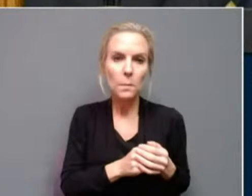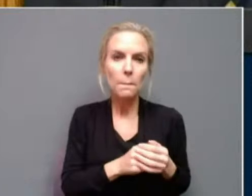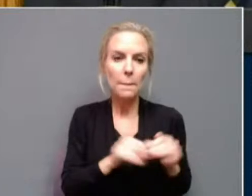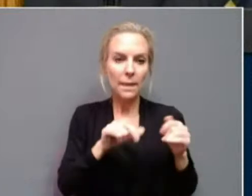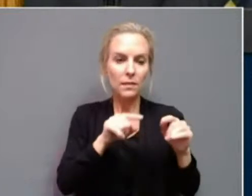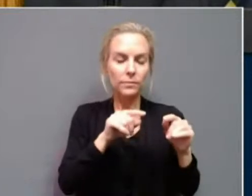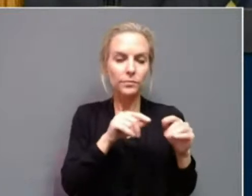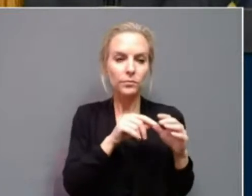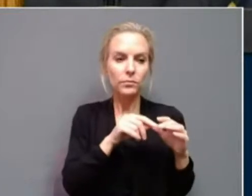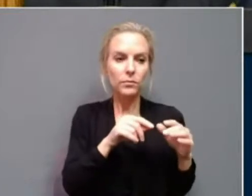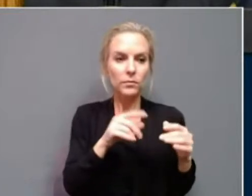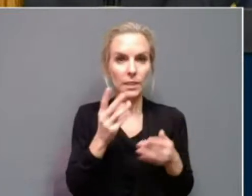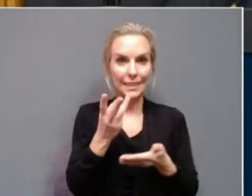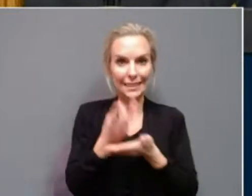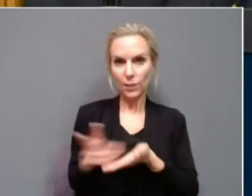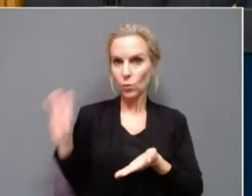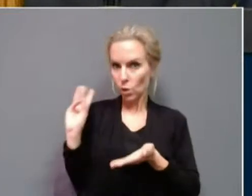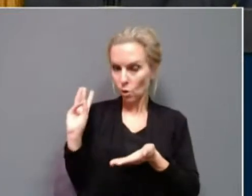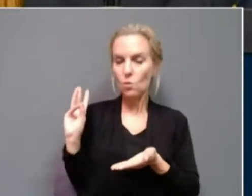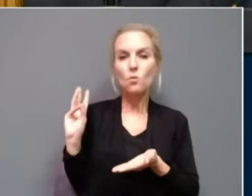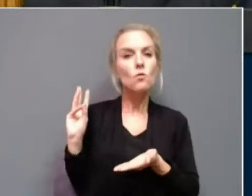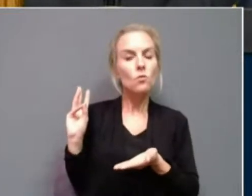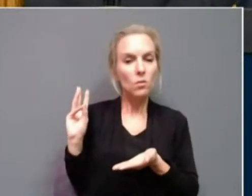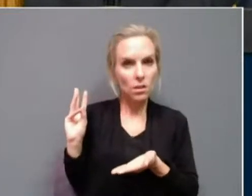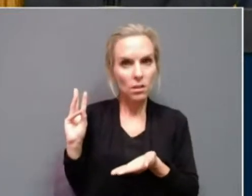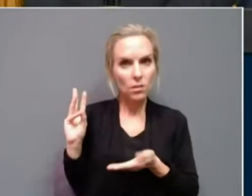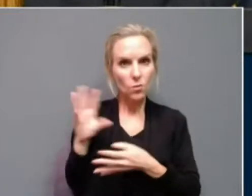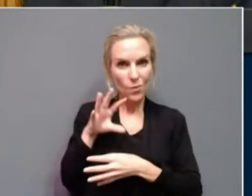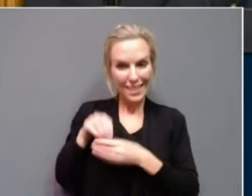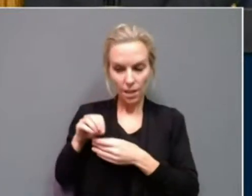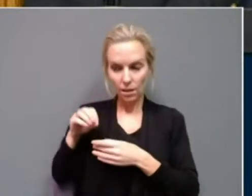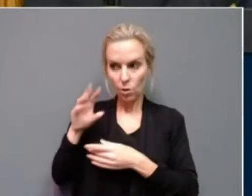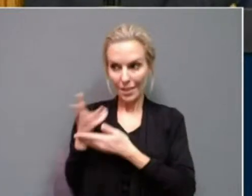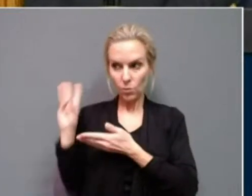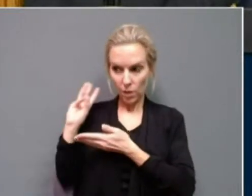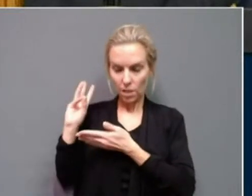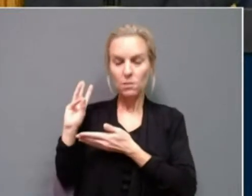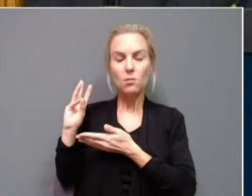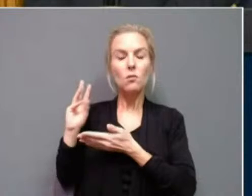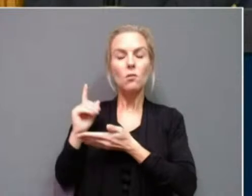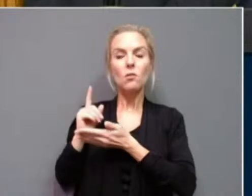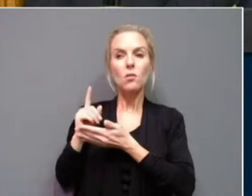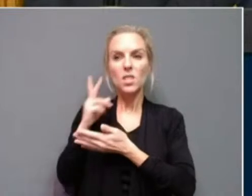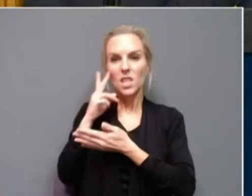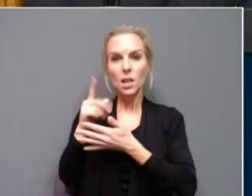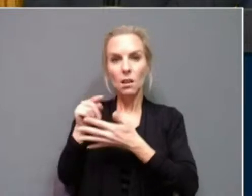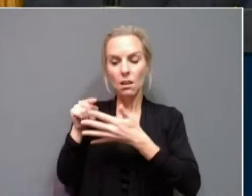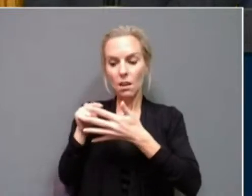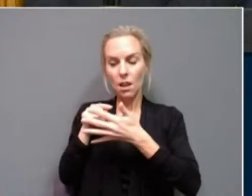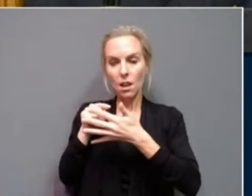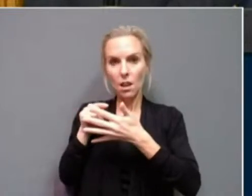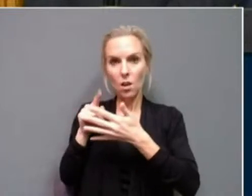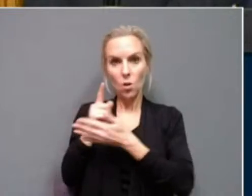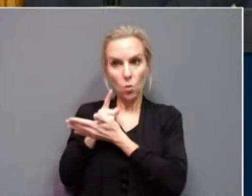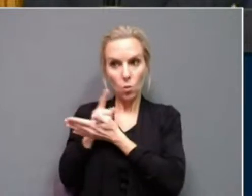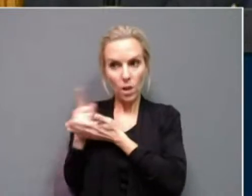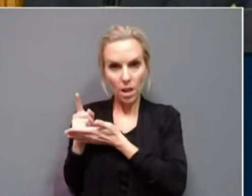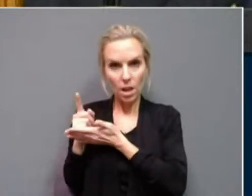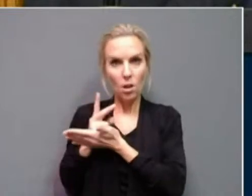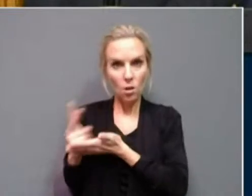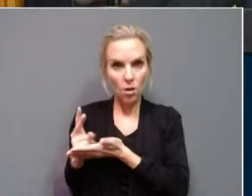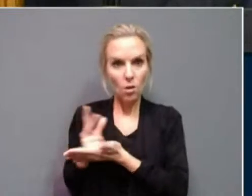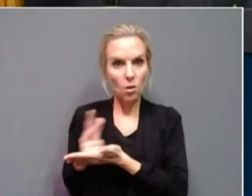So 6 weeks ago, in the course of a week, and week before this, we'd had even less. We